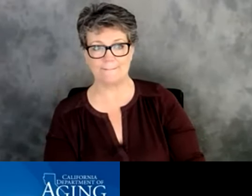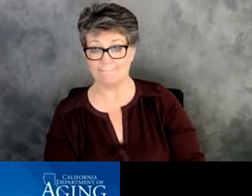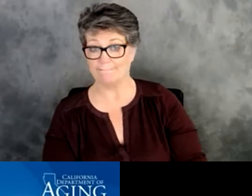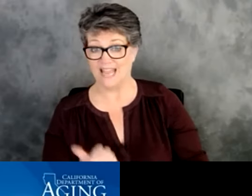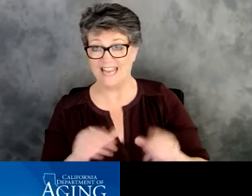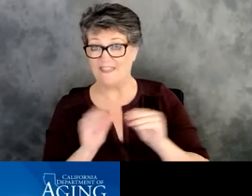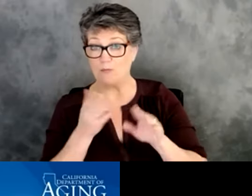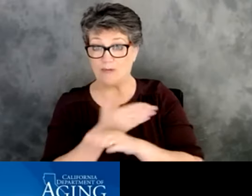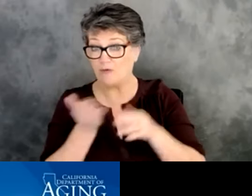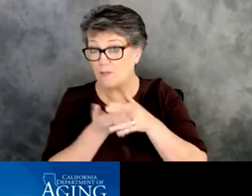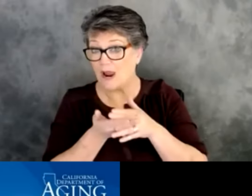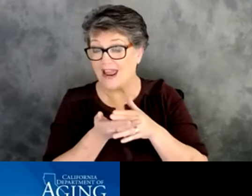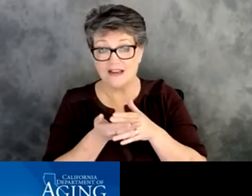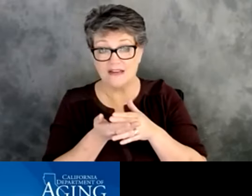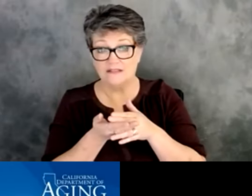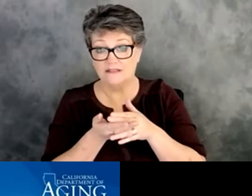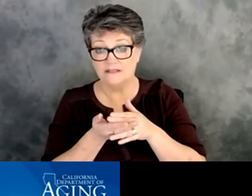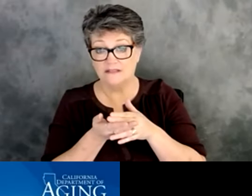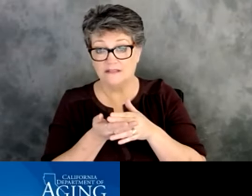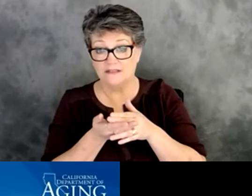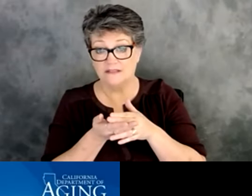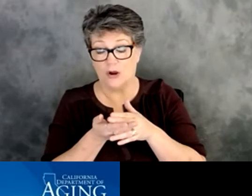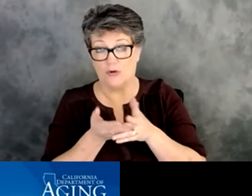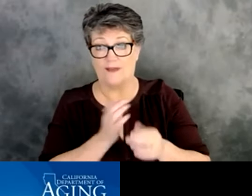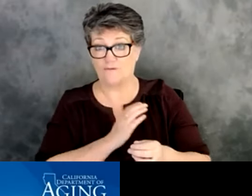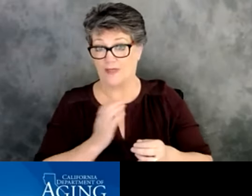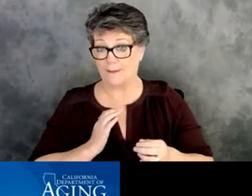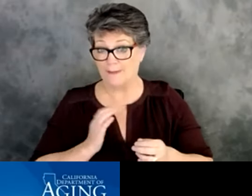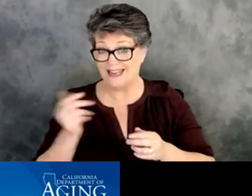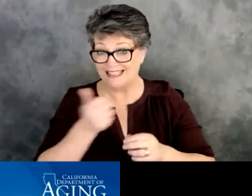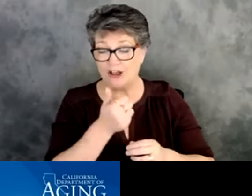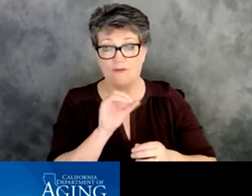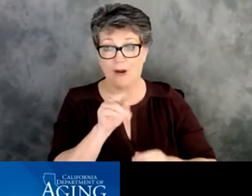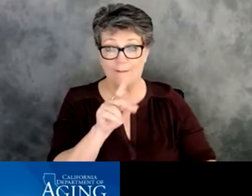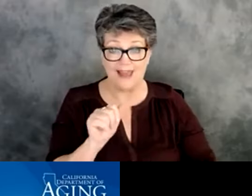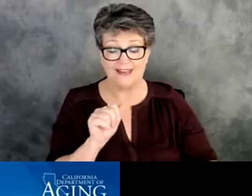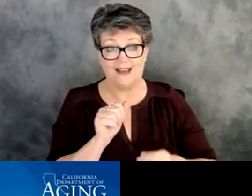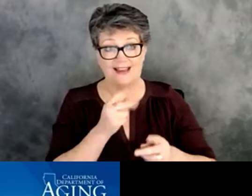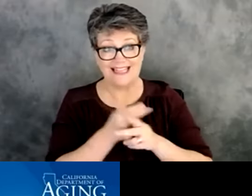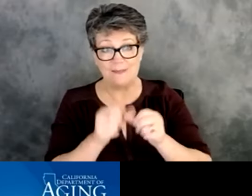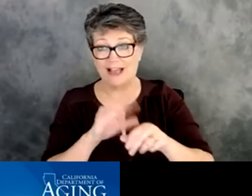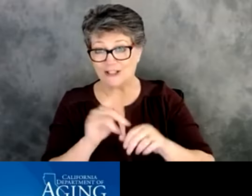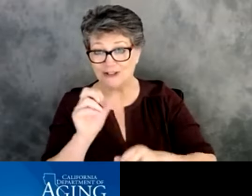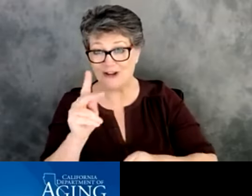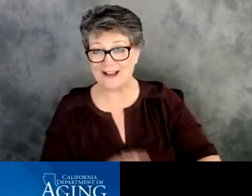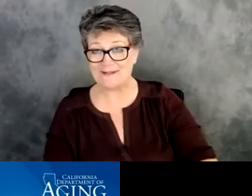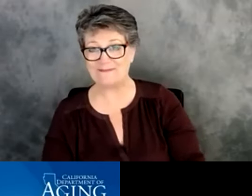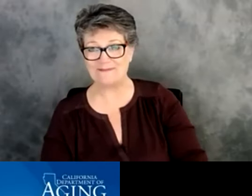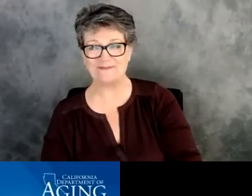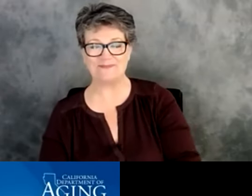Anything else before the break or Amanda from either the committee itself or Amanda in terms of keeping us on track?